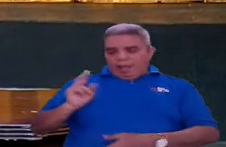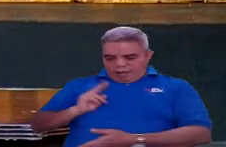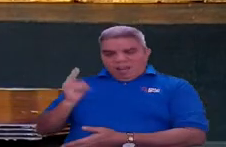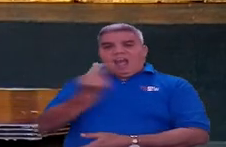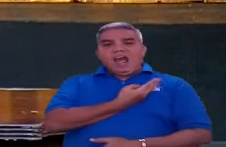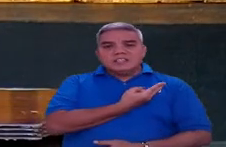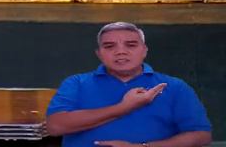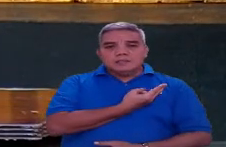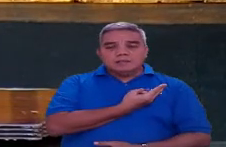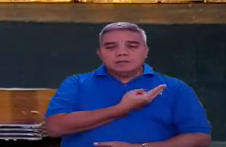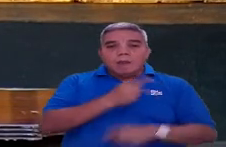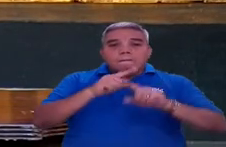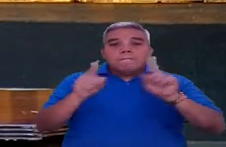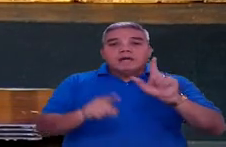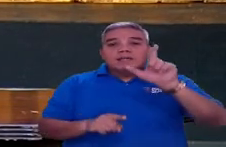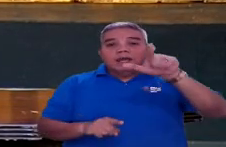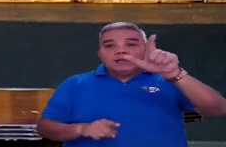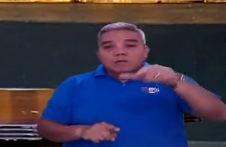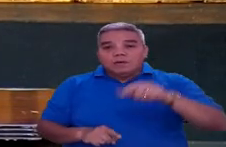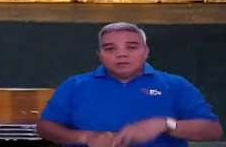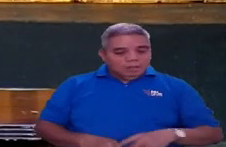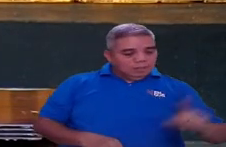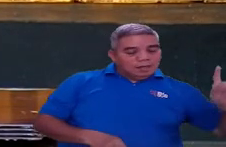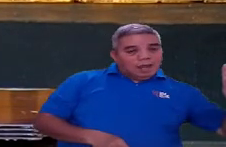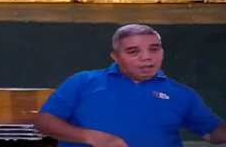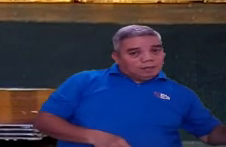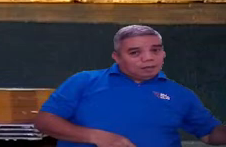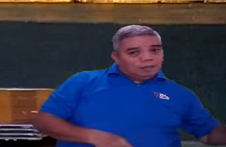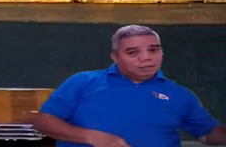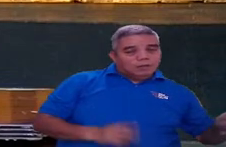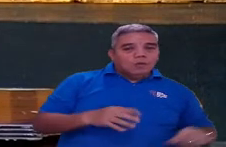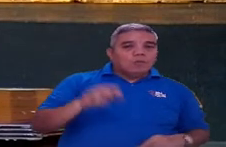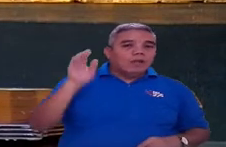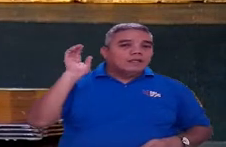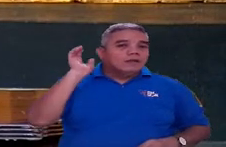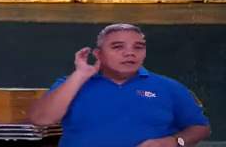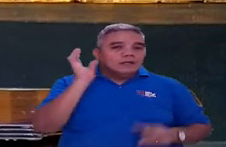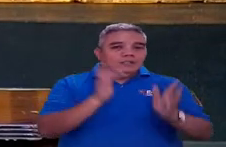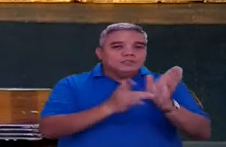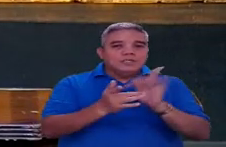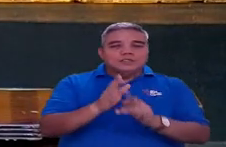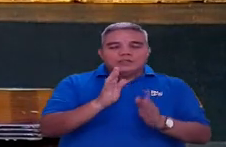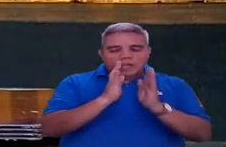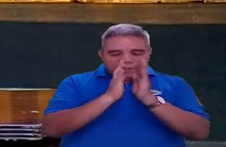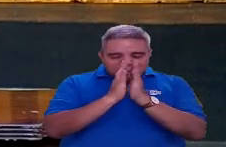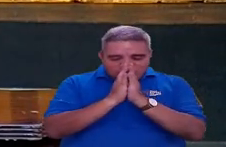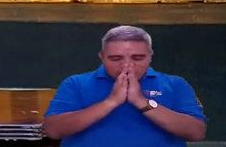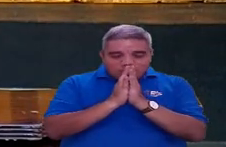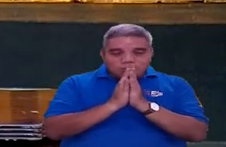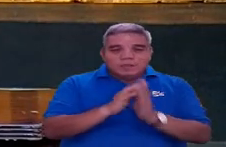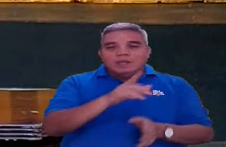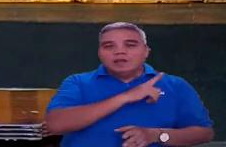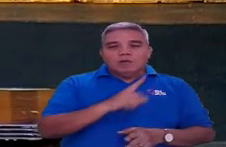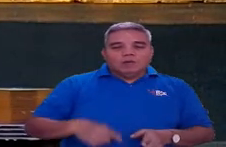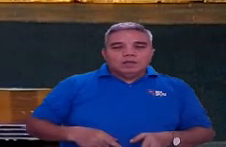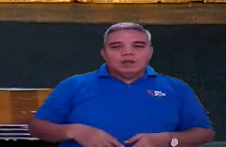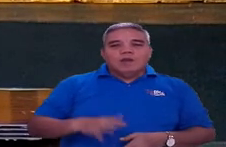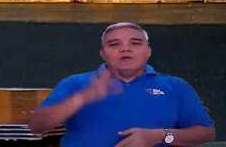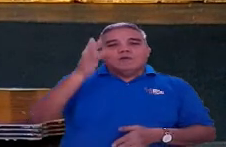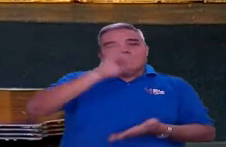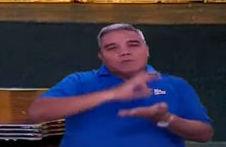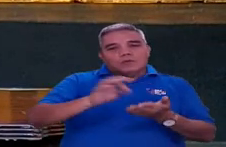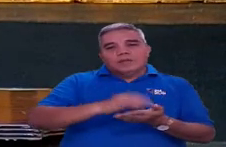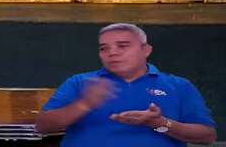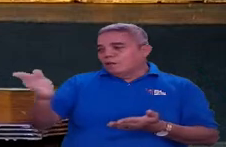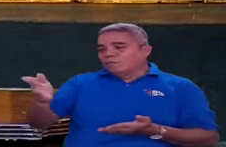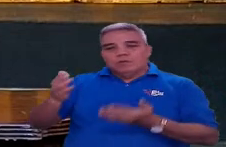us. But later on, when he heard Jesus Christ praying, Lord, forgive